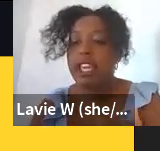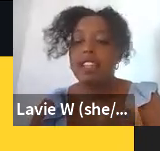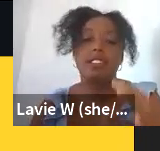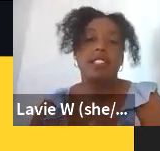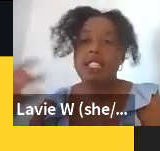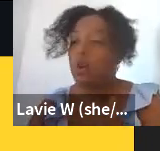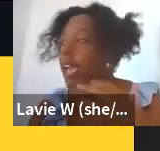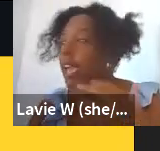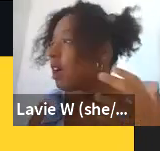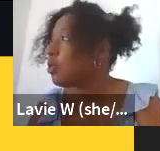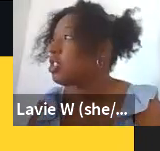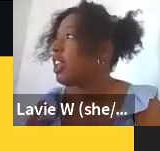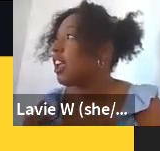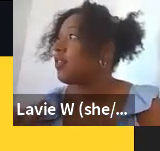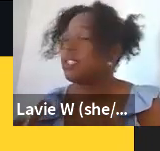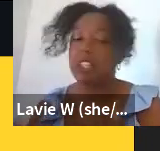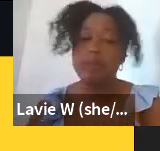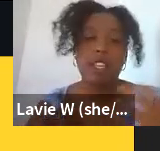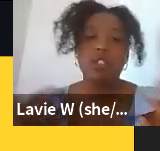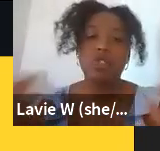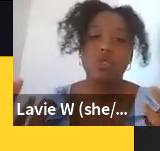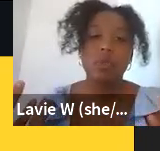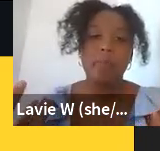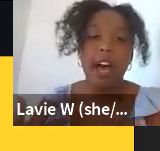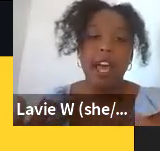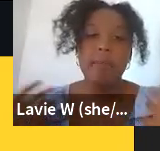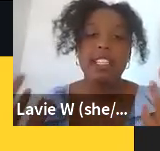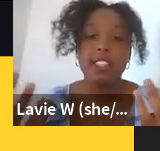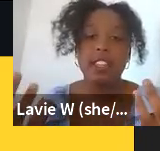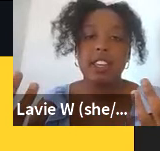on it. You know, get up, stretch your leg. Sometimes